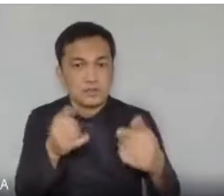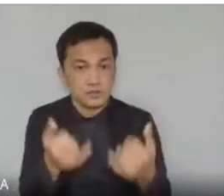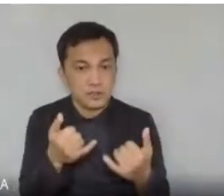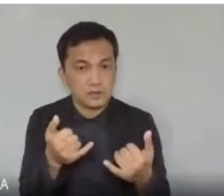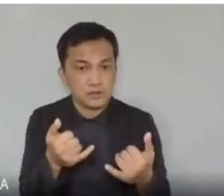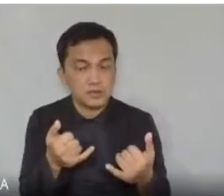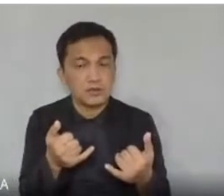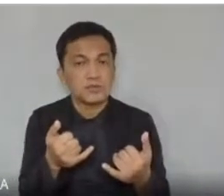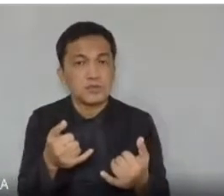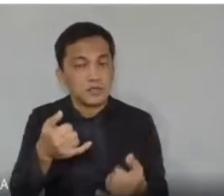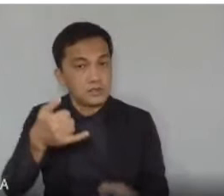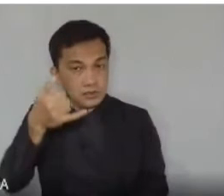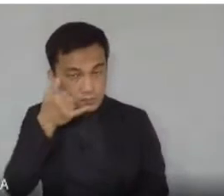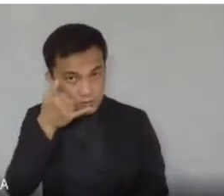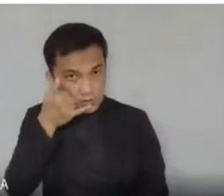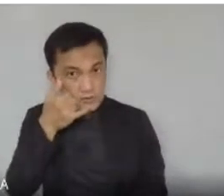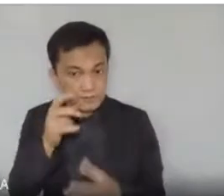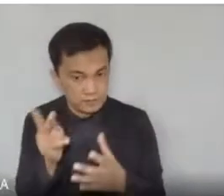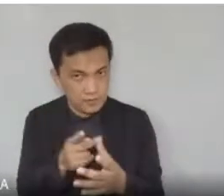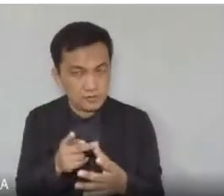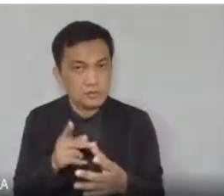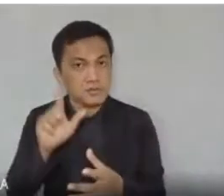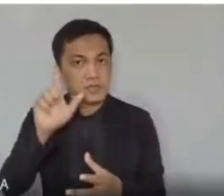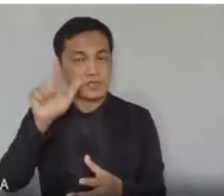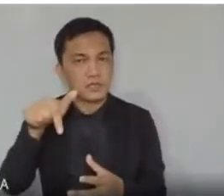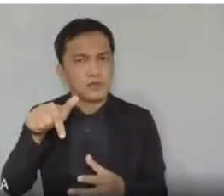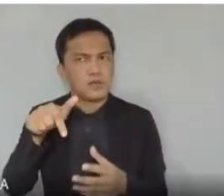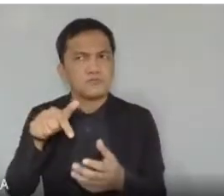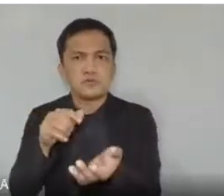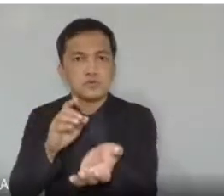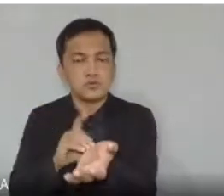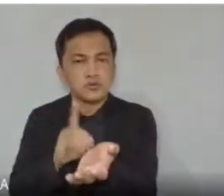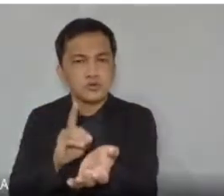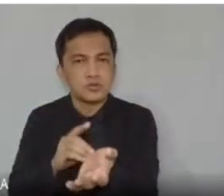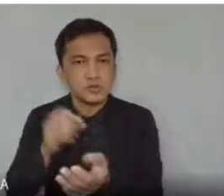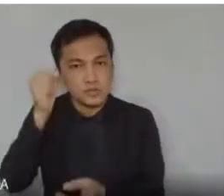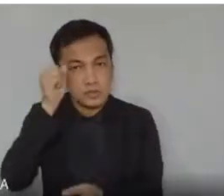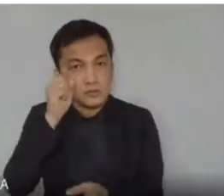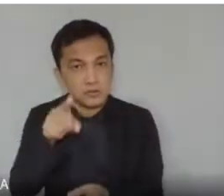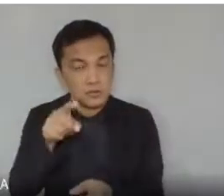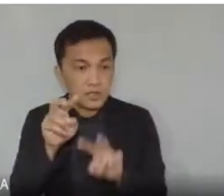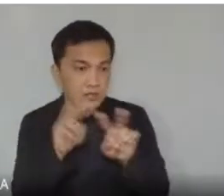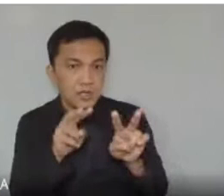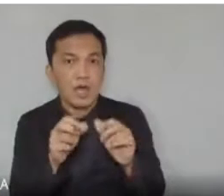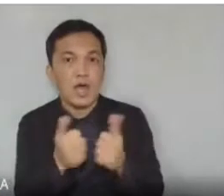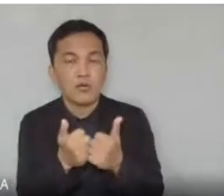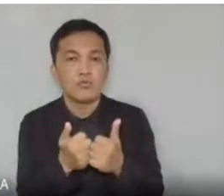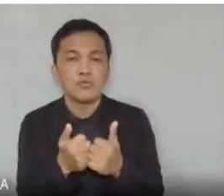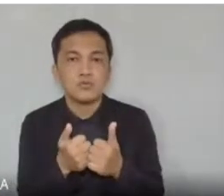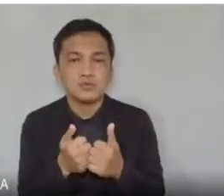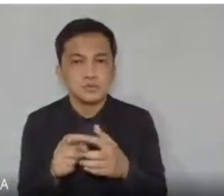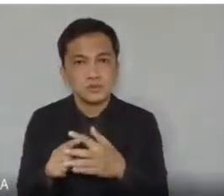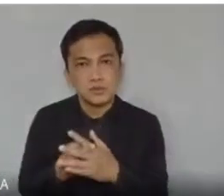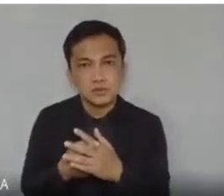Quezon using sophisticated equipment. Yes, it doesn't have to be telephony. We are, for